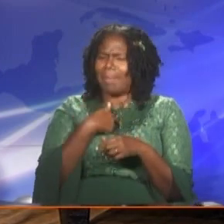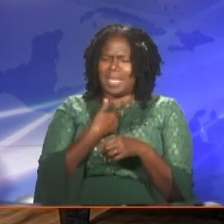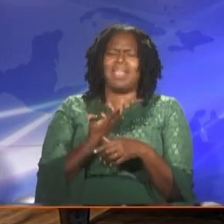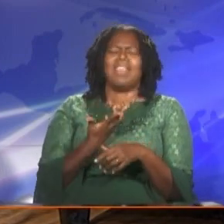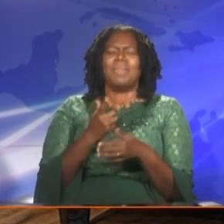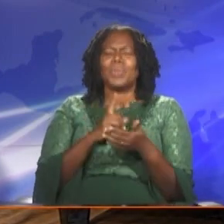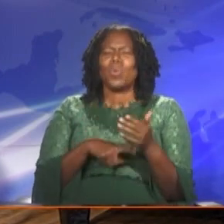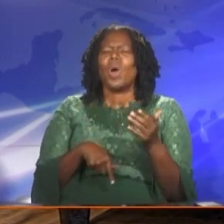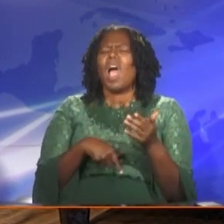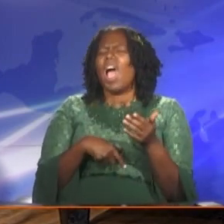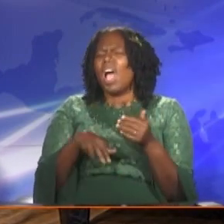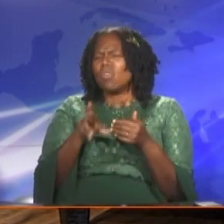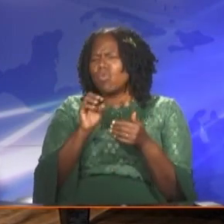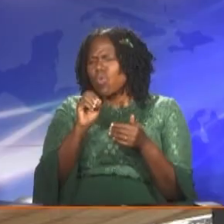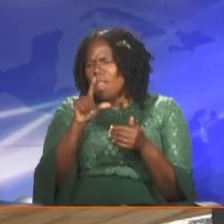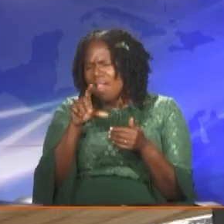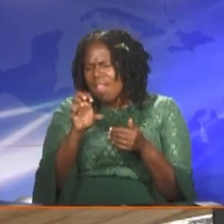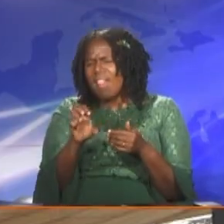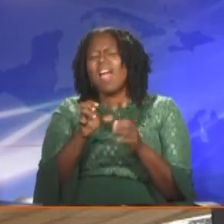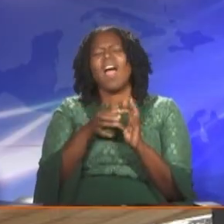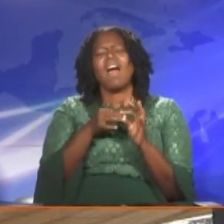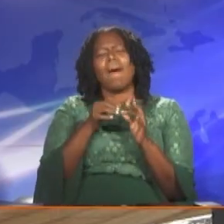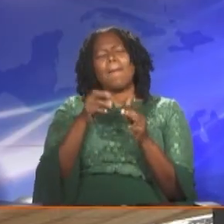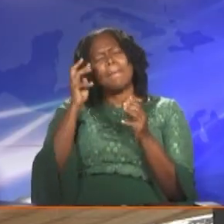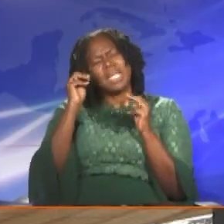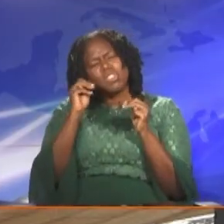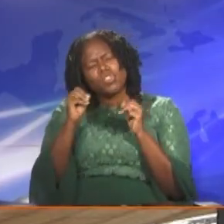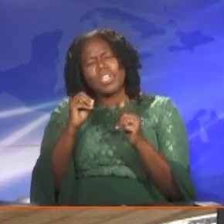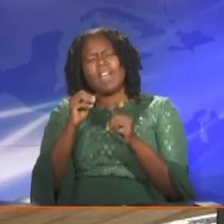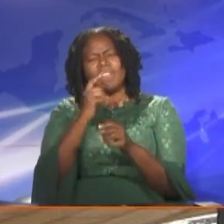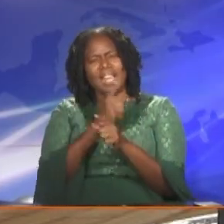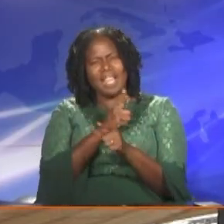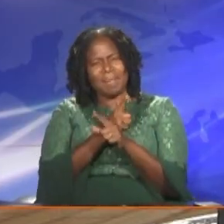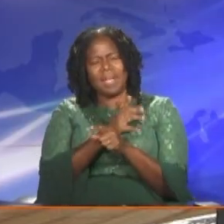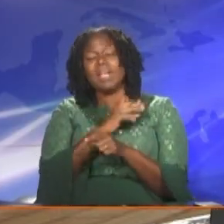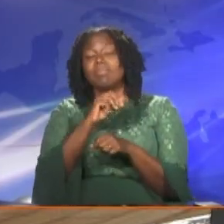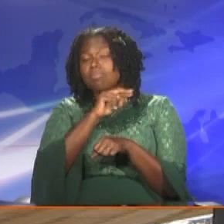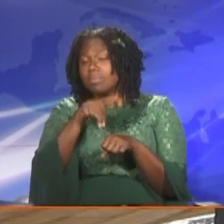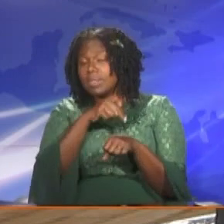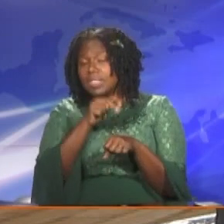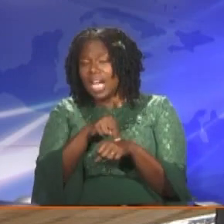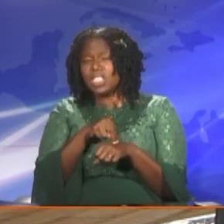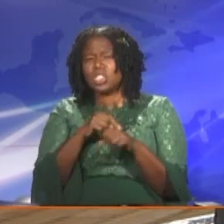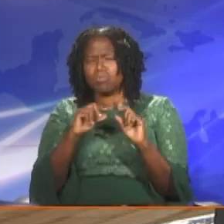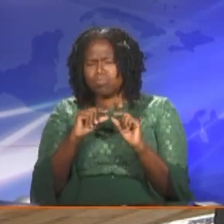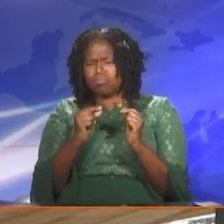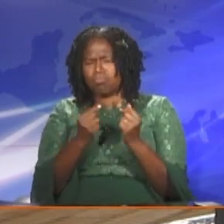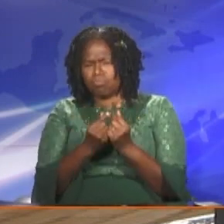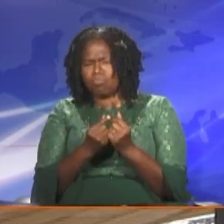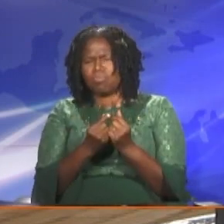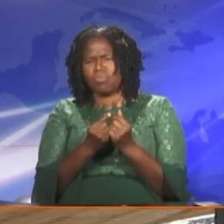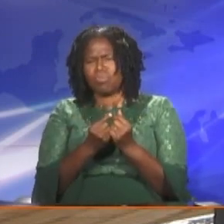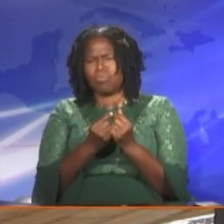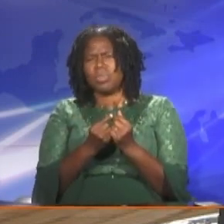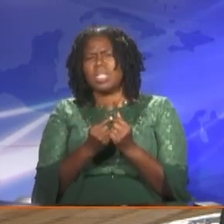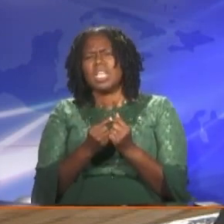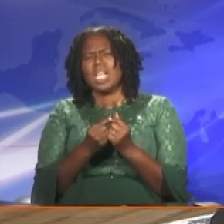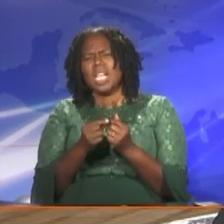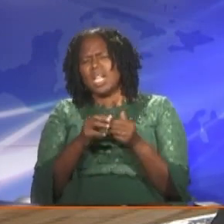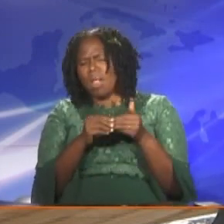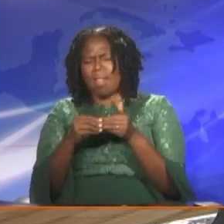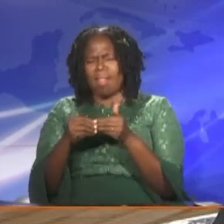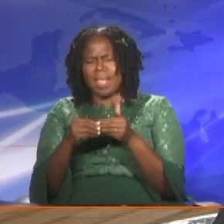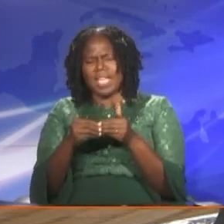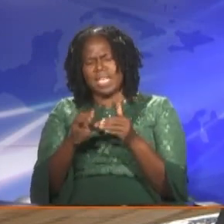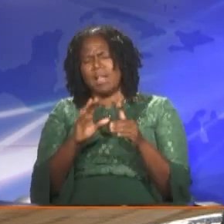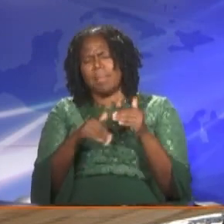the role of the Ministry of Labor and the National Steering Committee in protecting children from child labor? And tell us as well, what is the